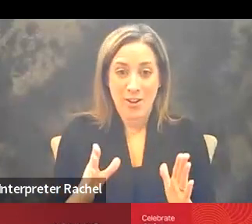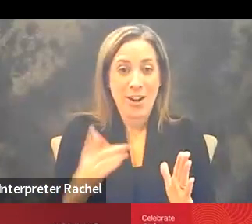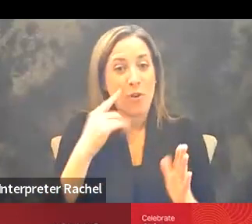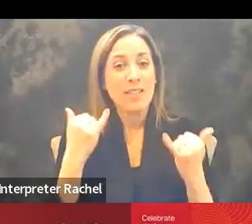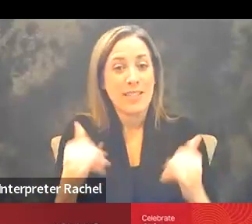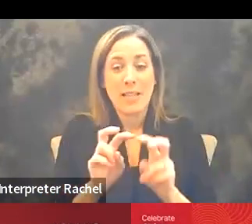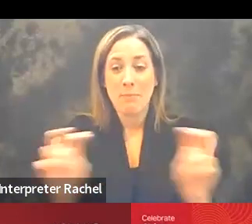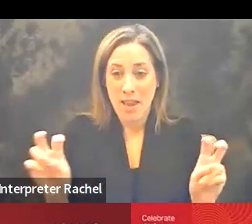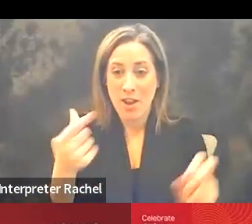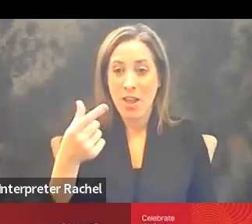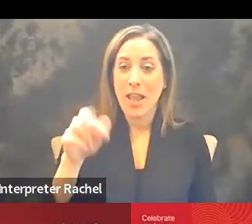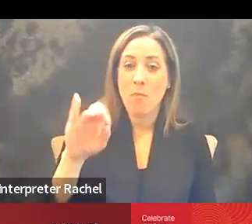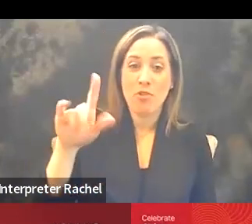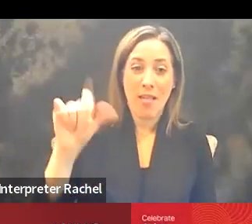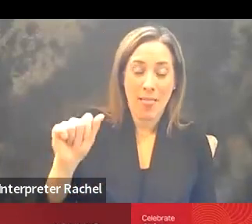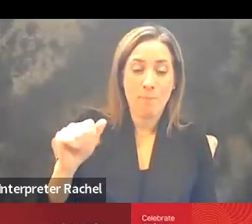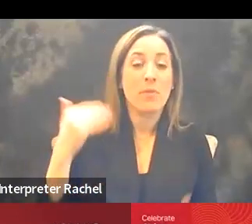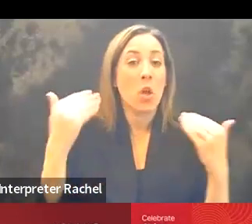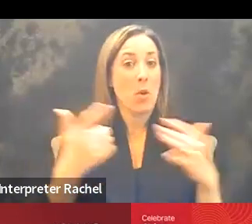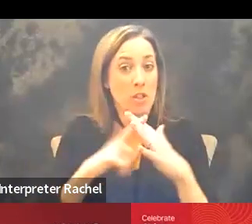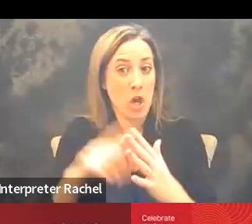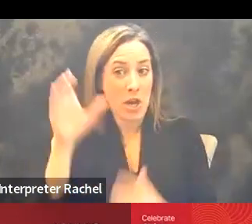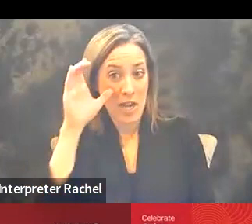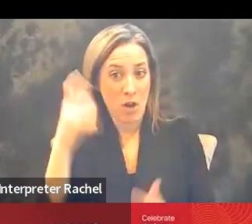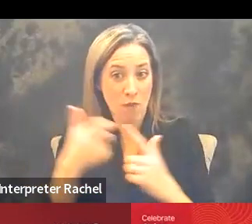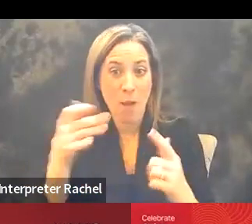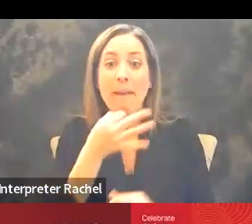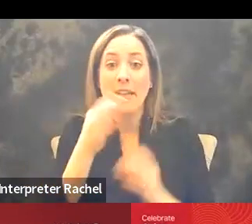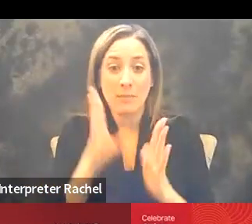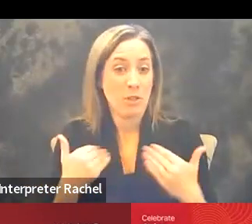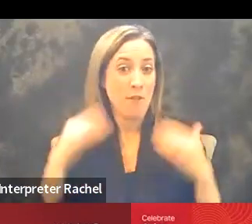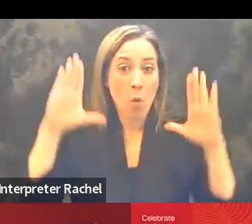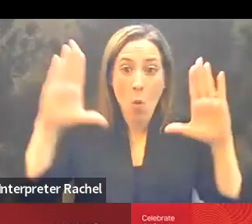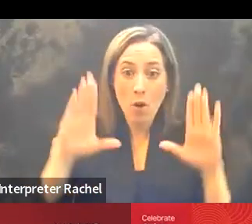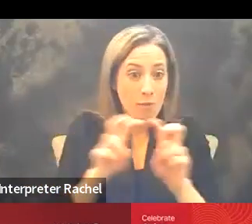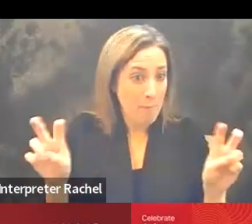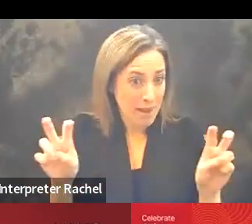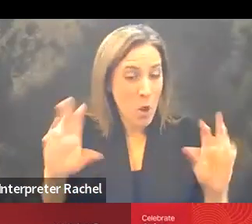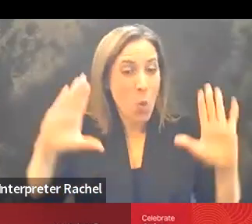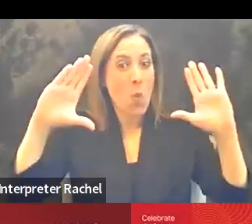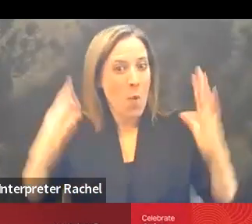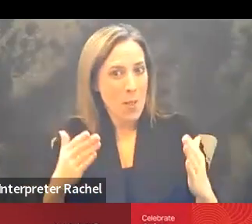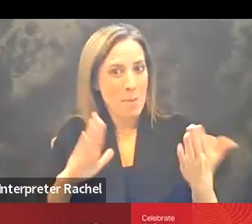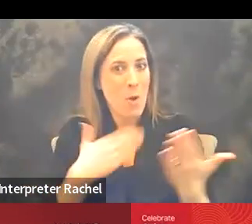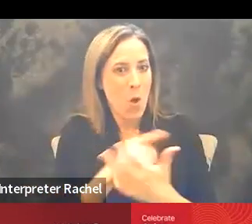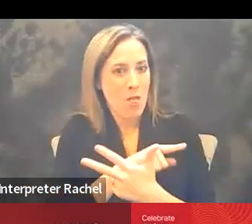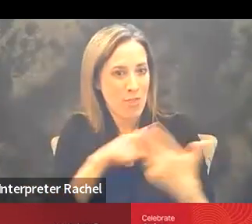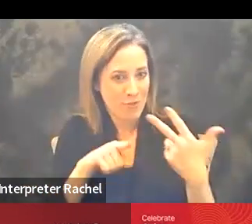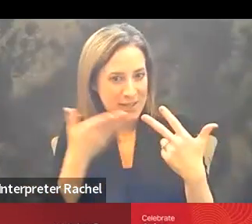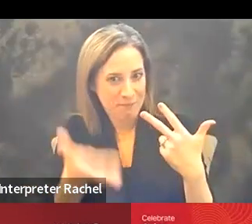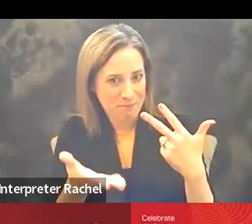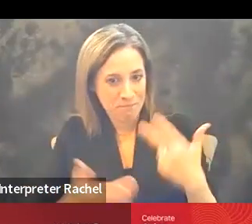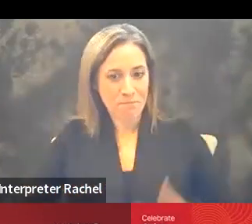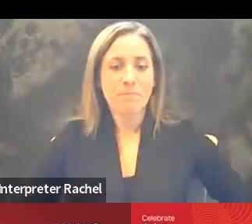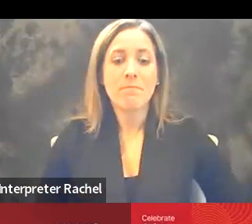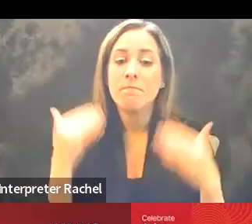So let's go ahead and get started and let's hear from our experts. We have a wonderful panel. Welcome to all three of you. Why don't